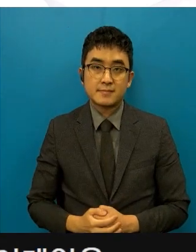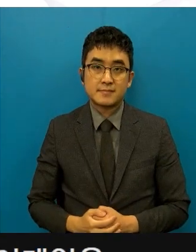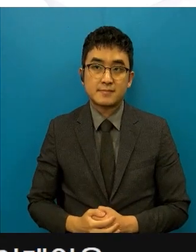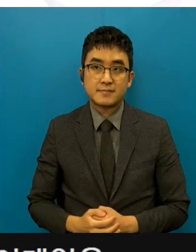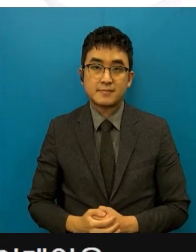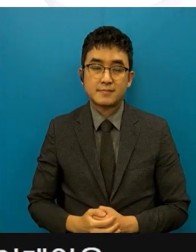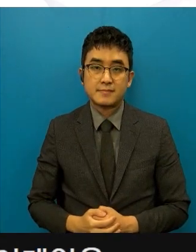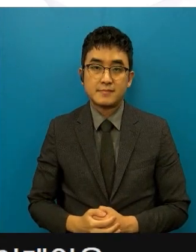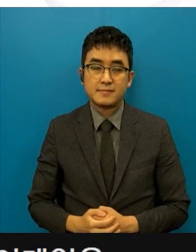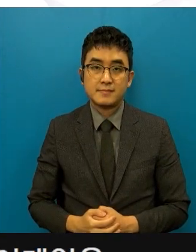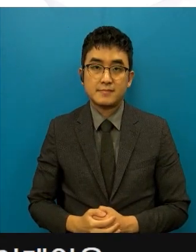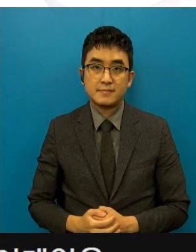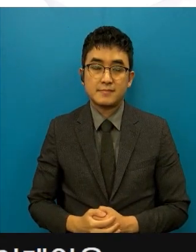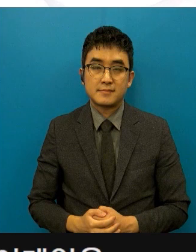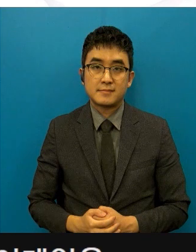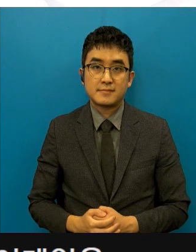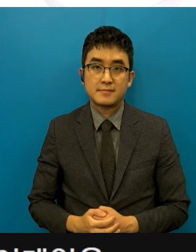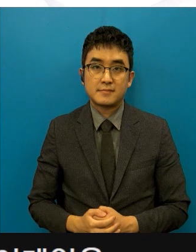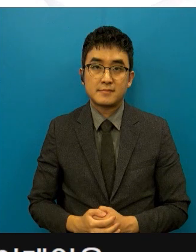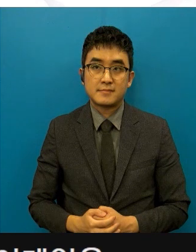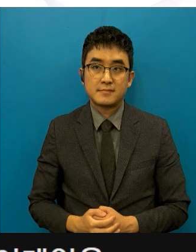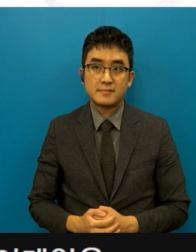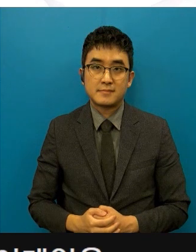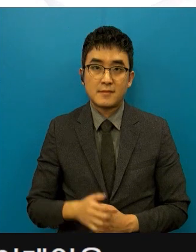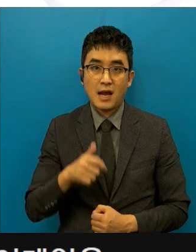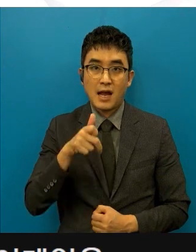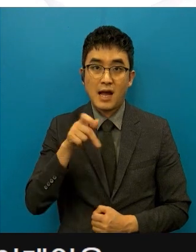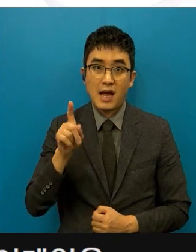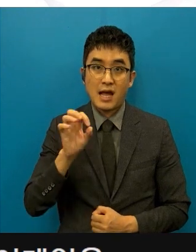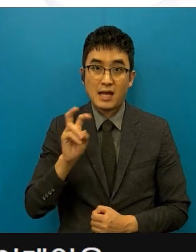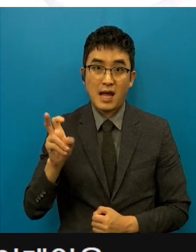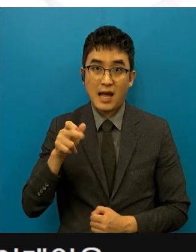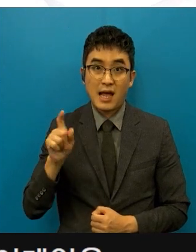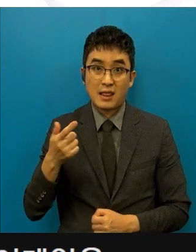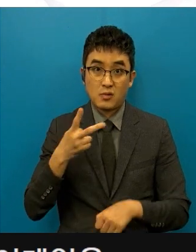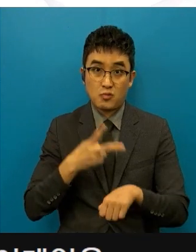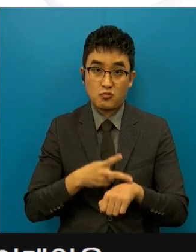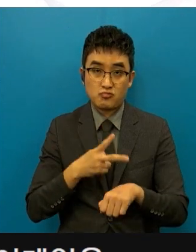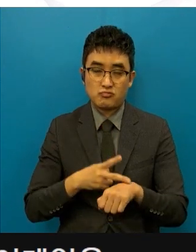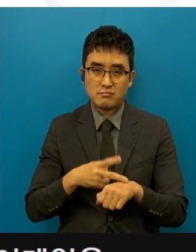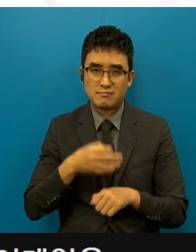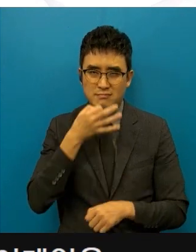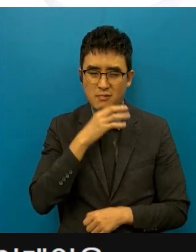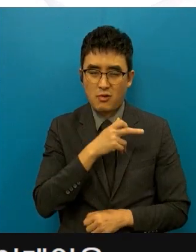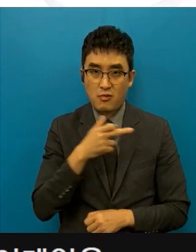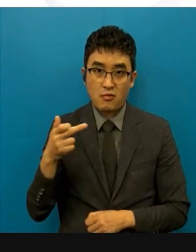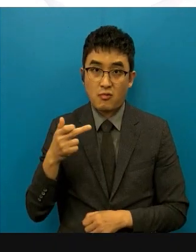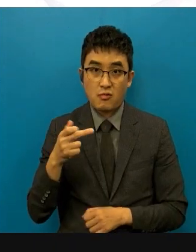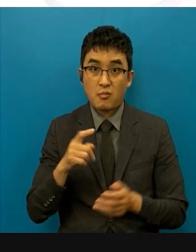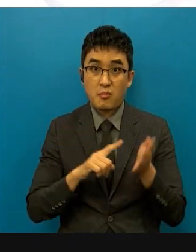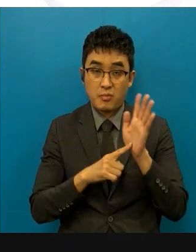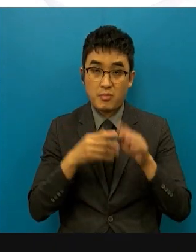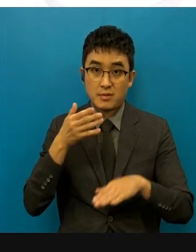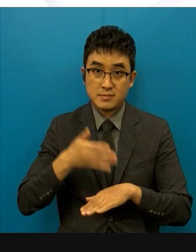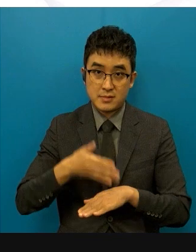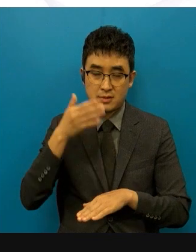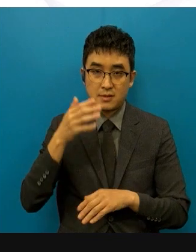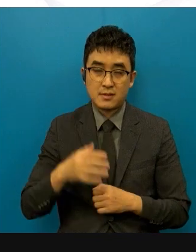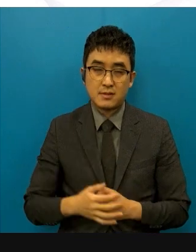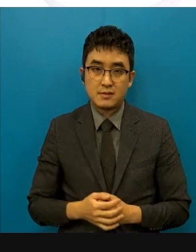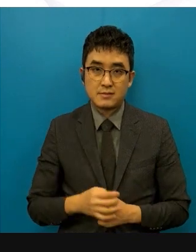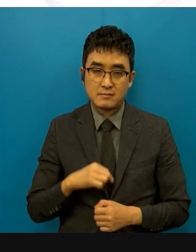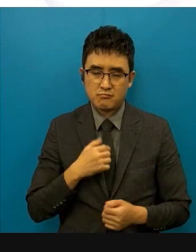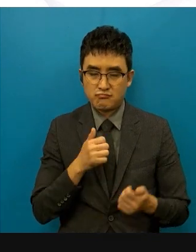your informative lecture introducing the definition of euthanasia and history and current situation